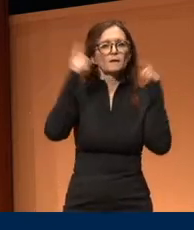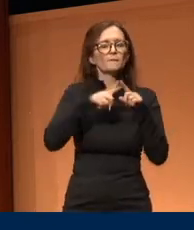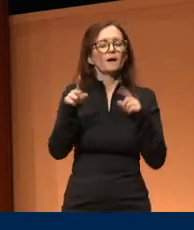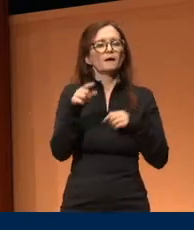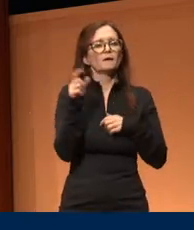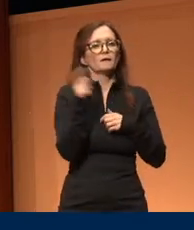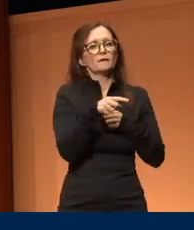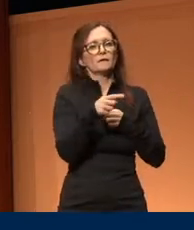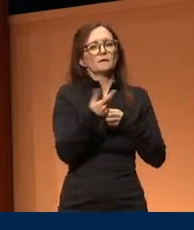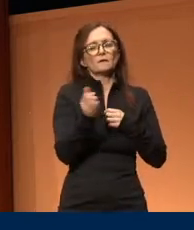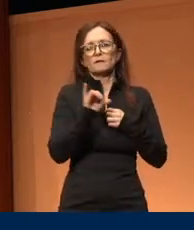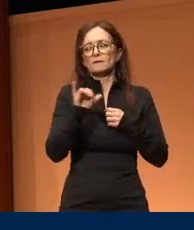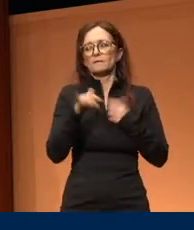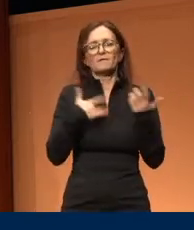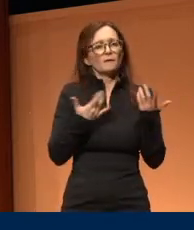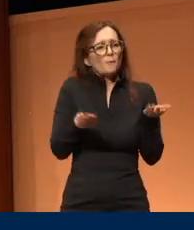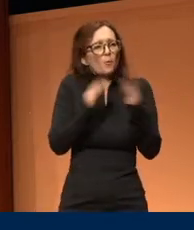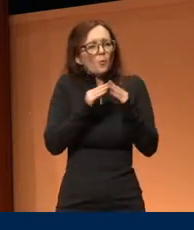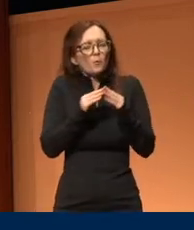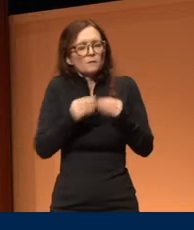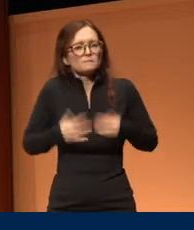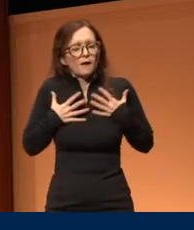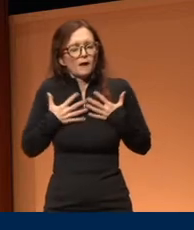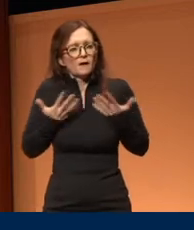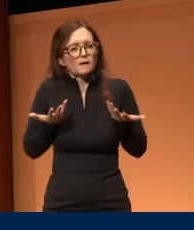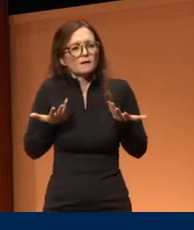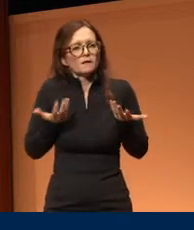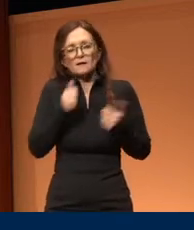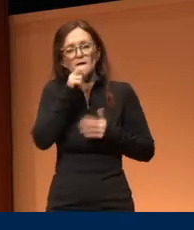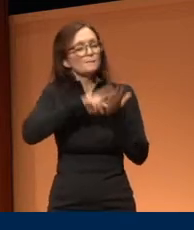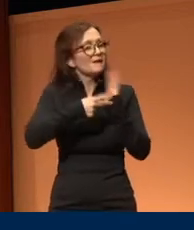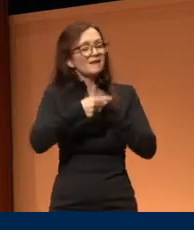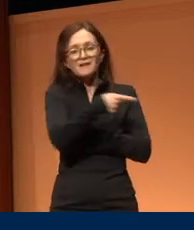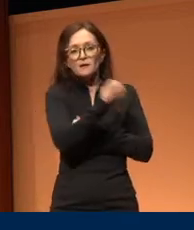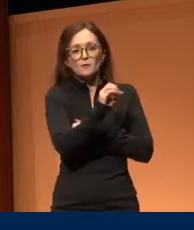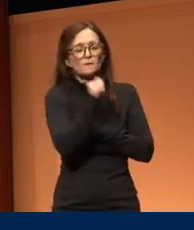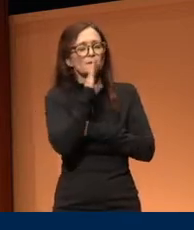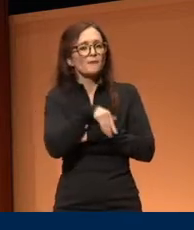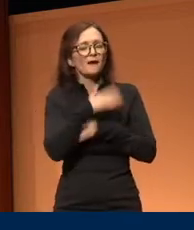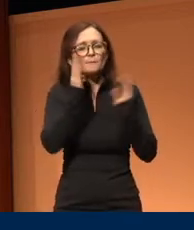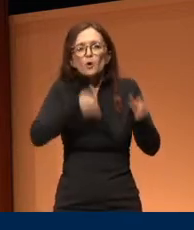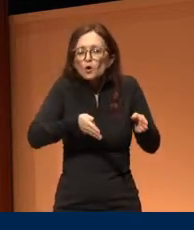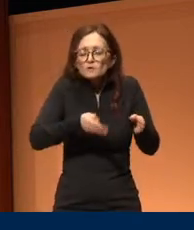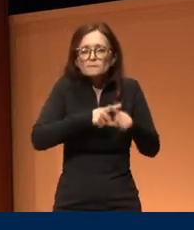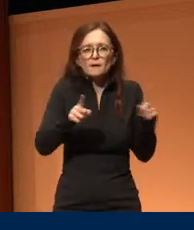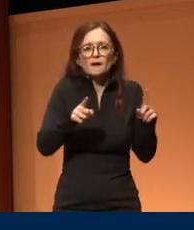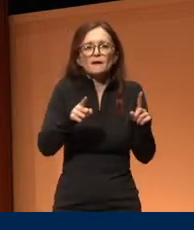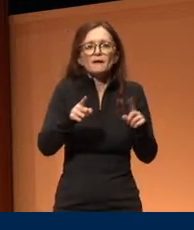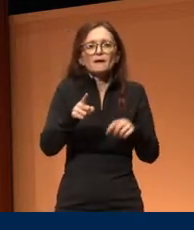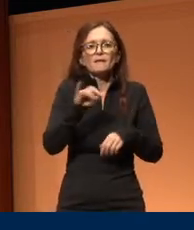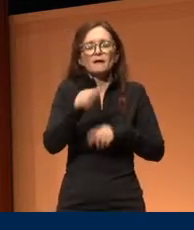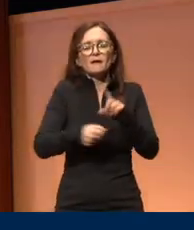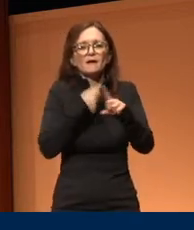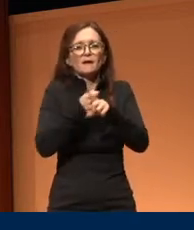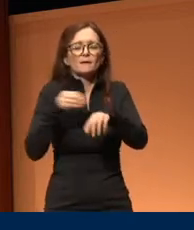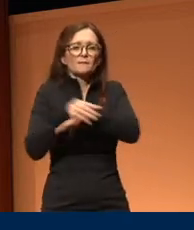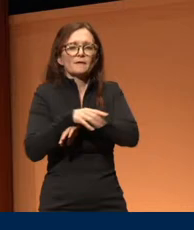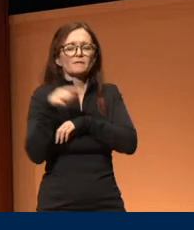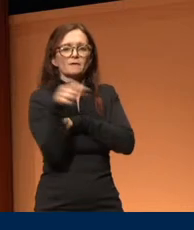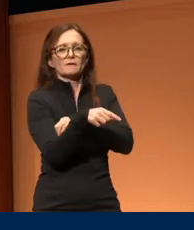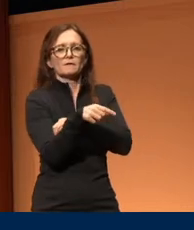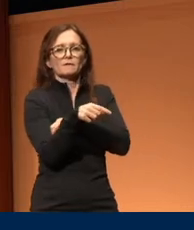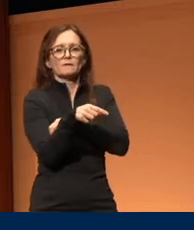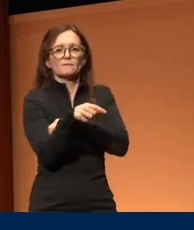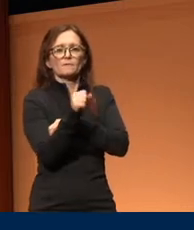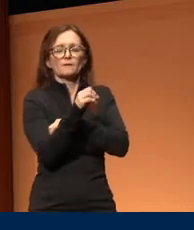little patronizing even. But so that doesn't mean it's bad per se. It just means that the effects of that can be bad or good depending